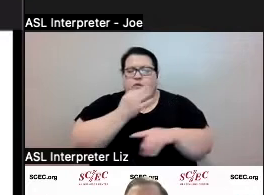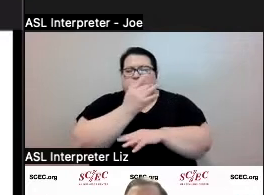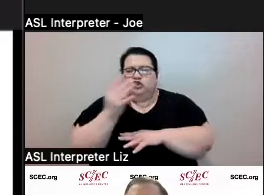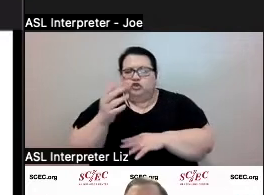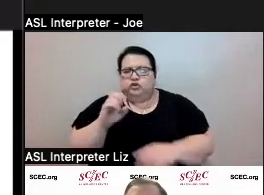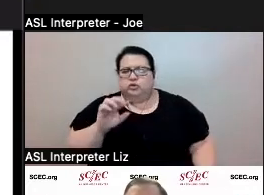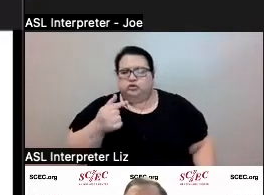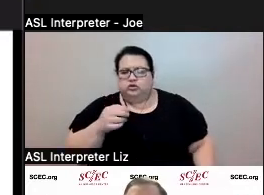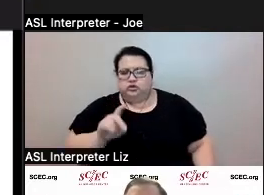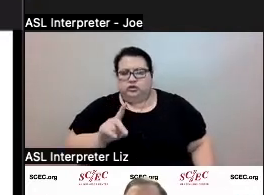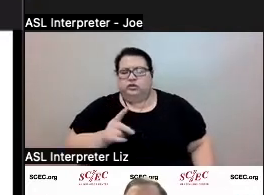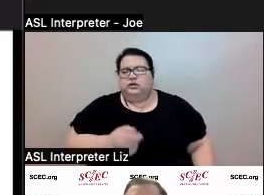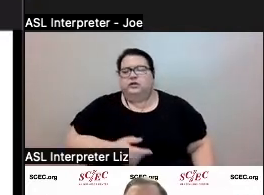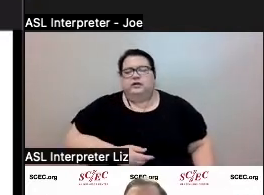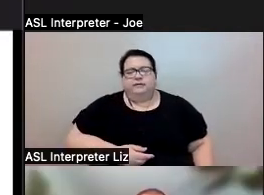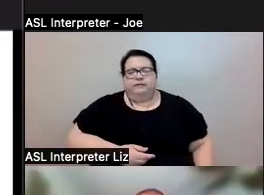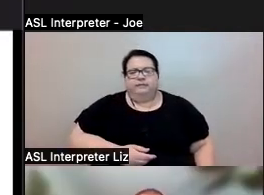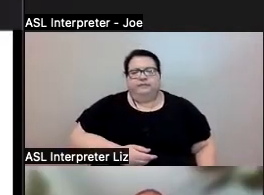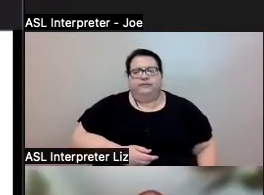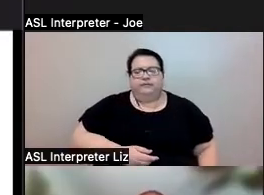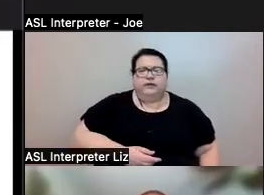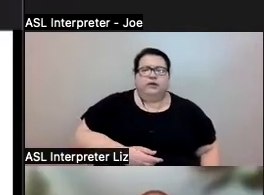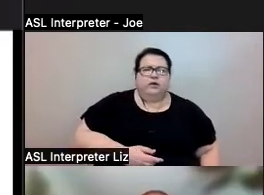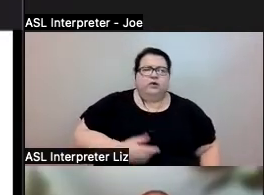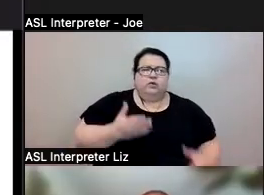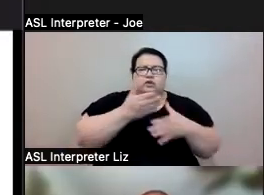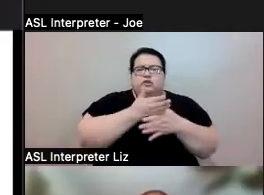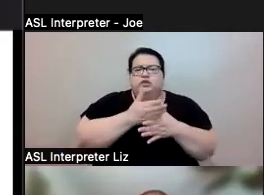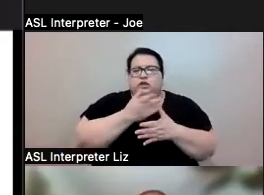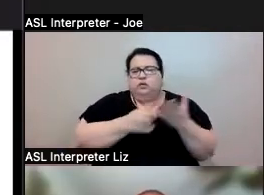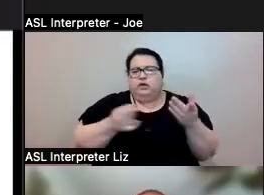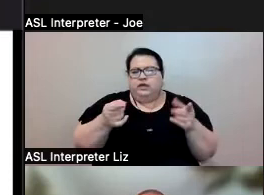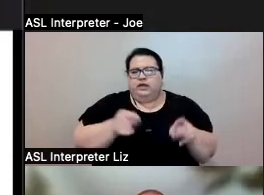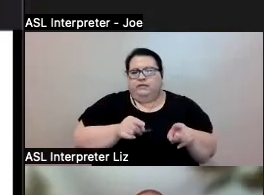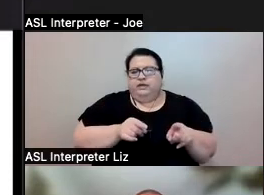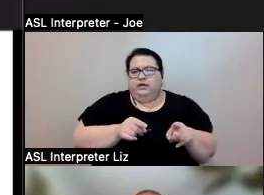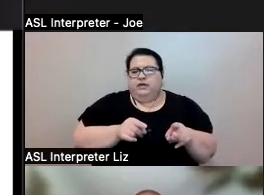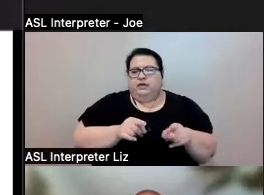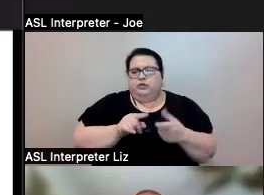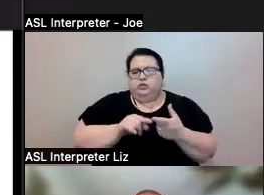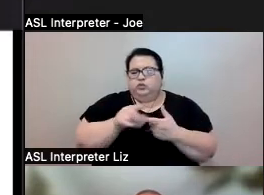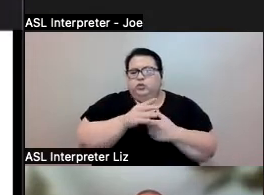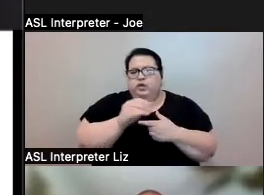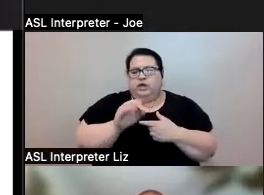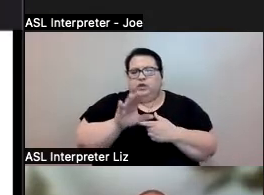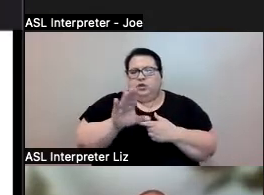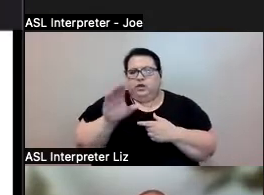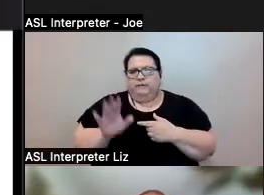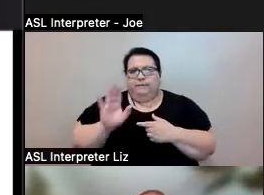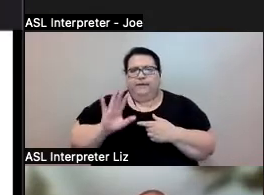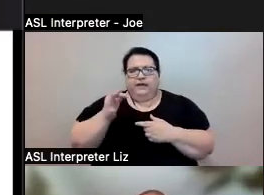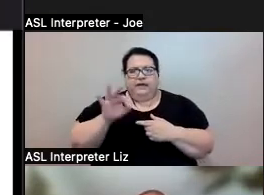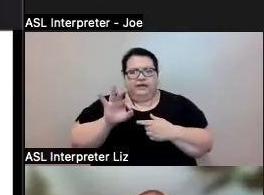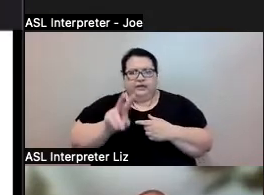Chris, and to share what happened to you and your company back in